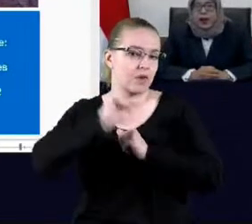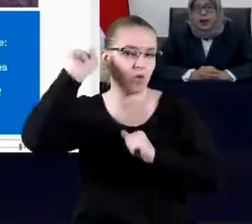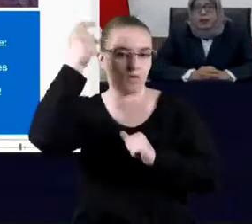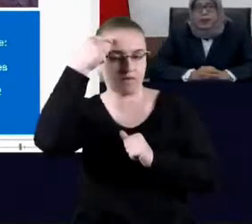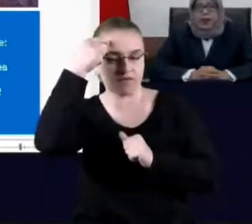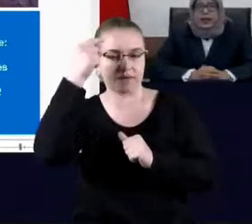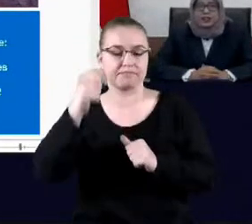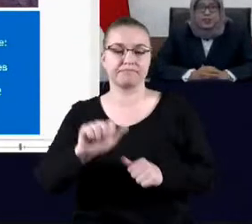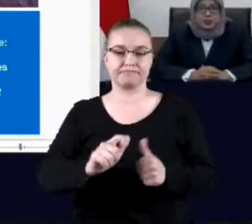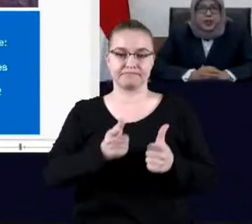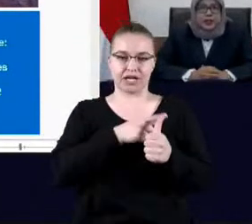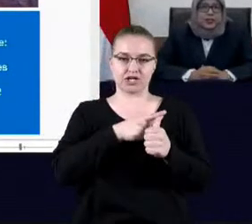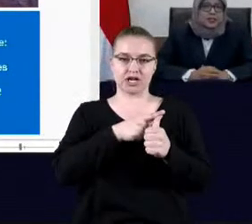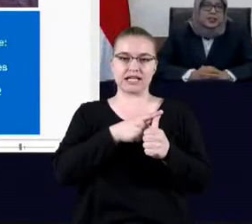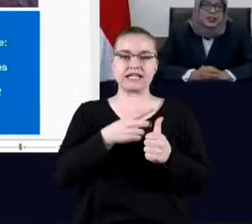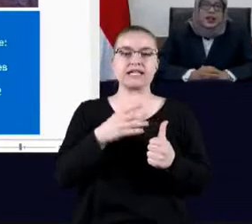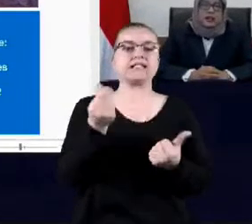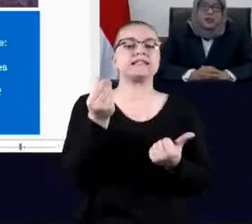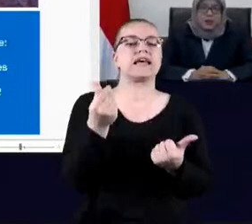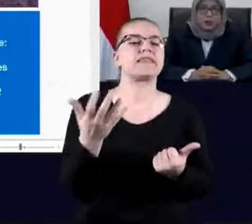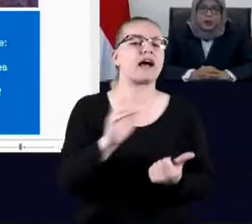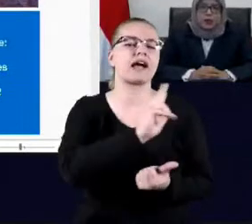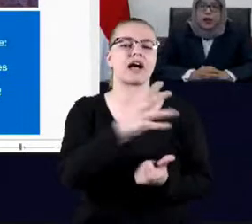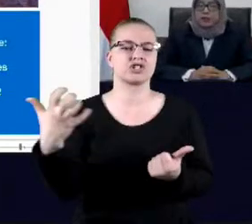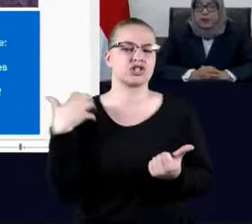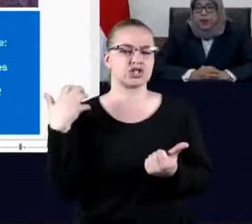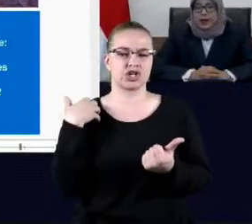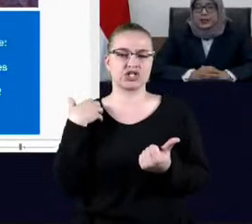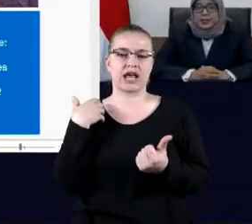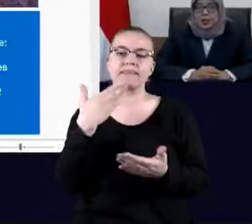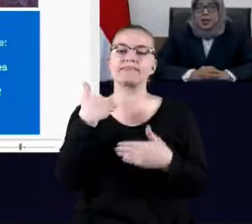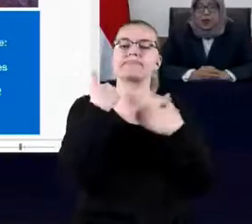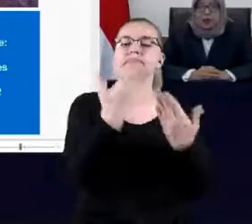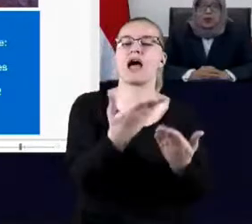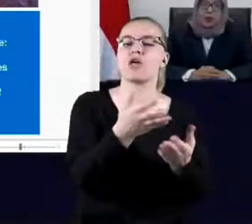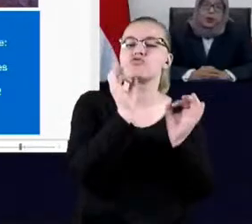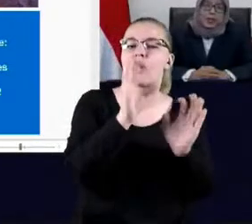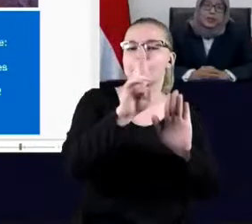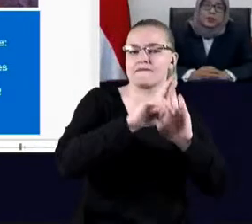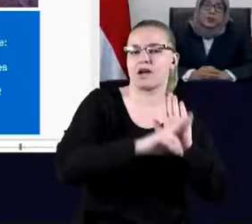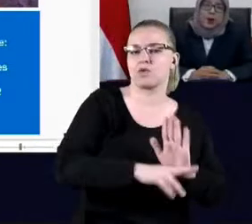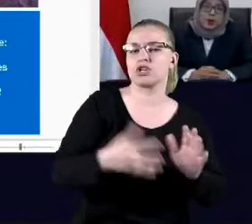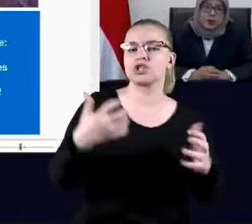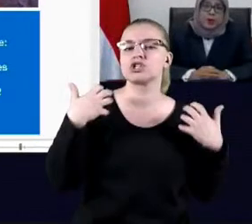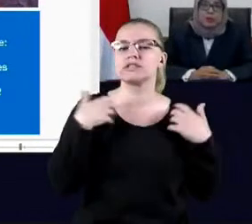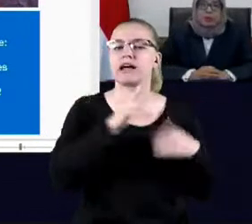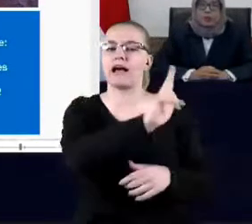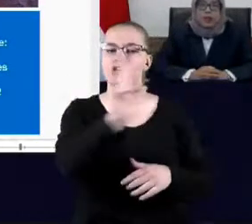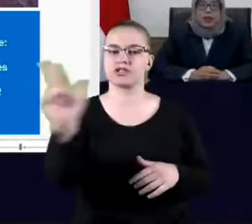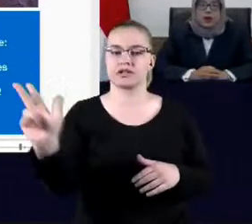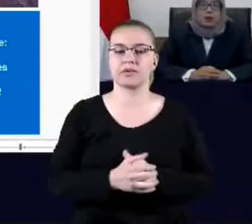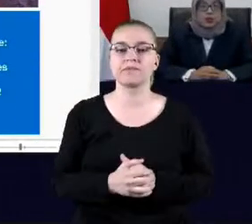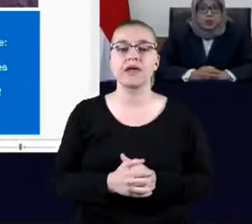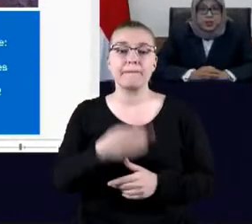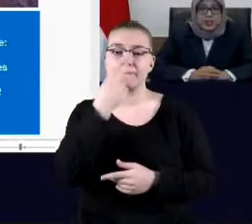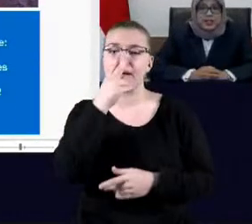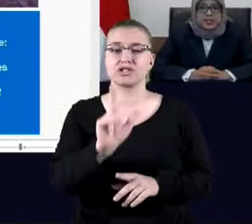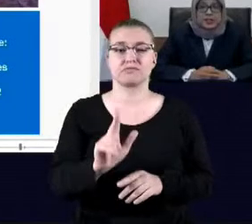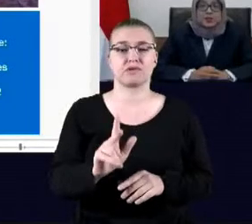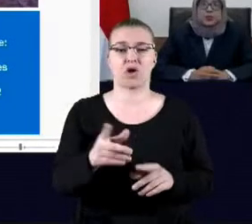valuing every life and ensuring a decent livelihood for everyone, we look into both problems